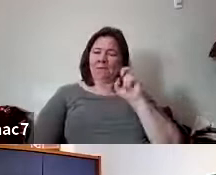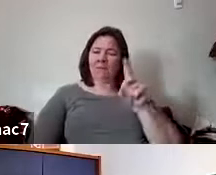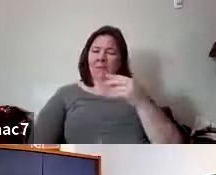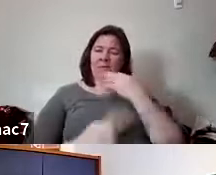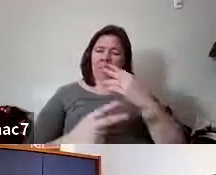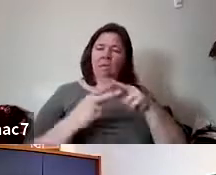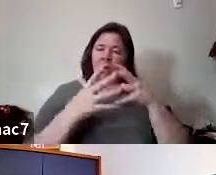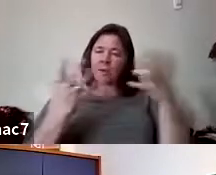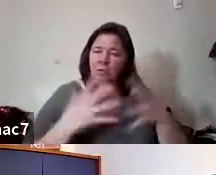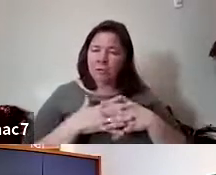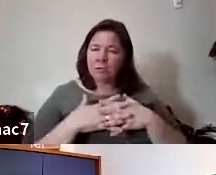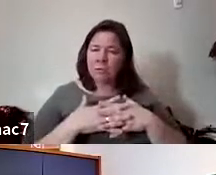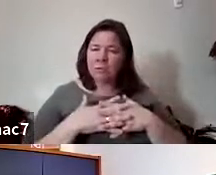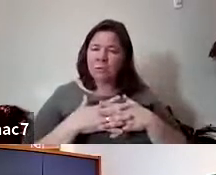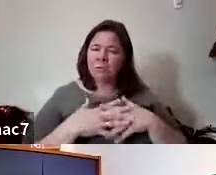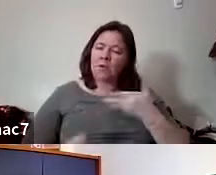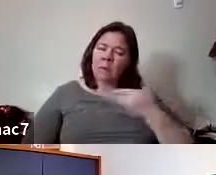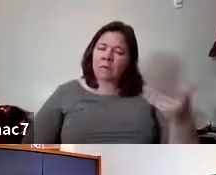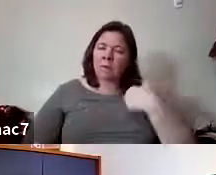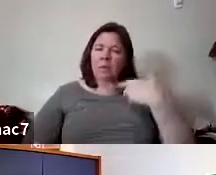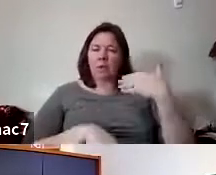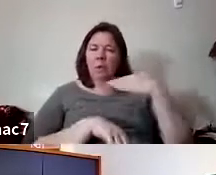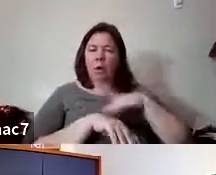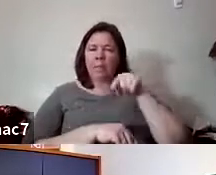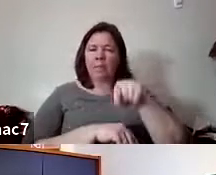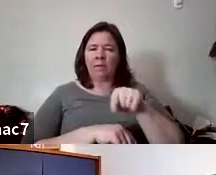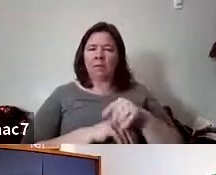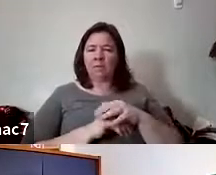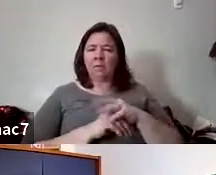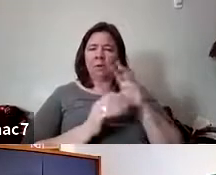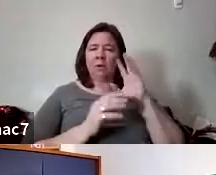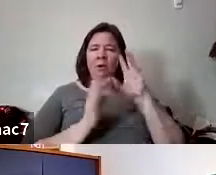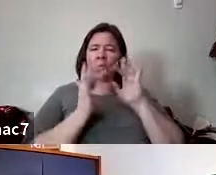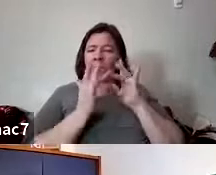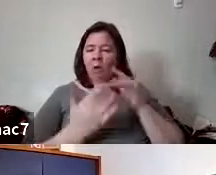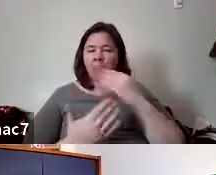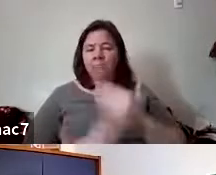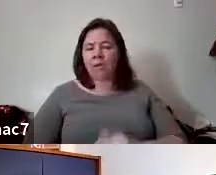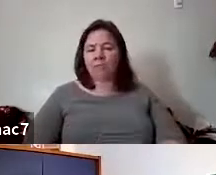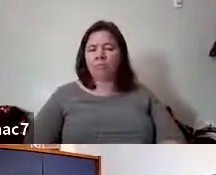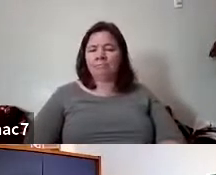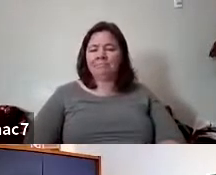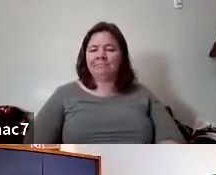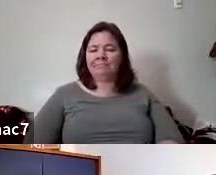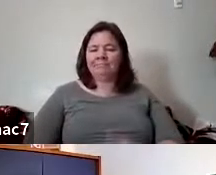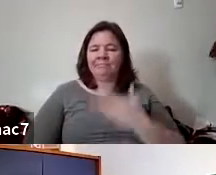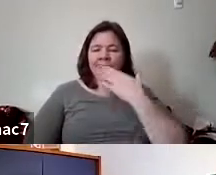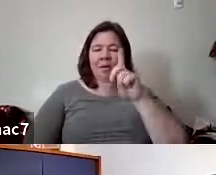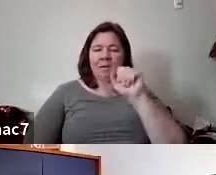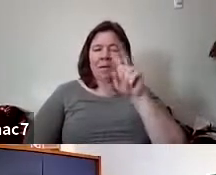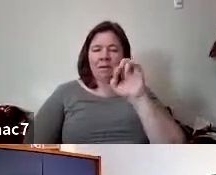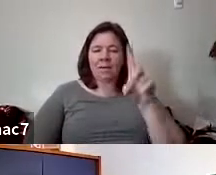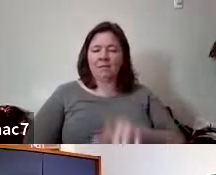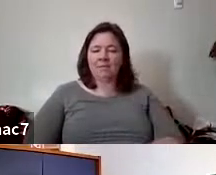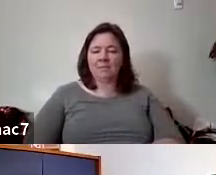for inviting me onto this webinar. Thank you. Awesome. Thank you, David. Always great